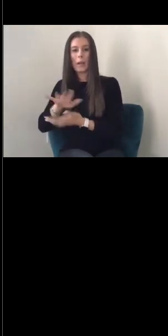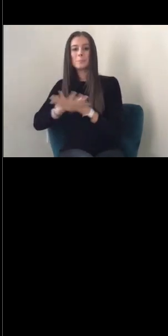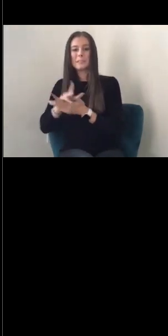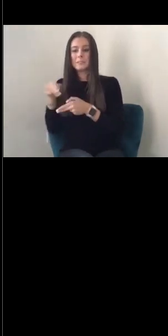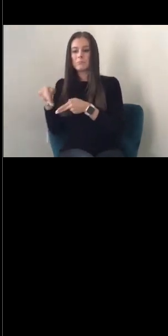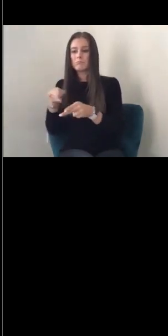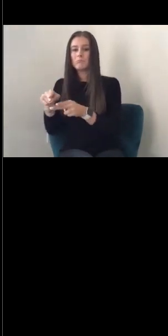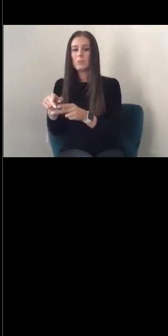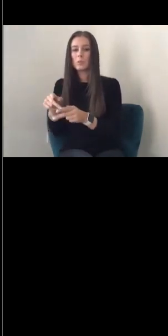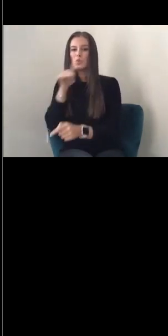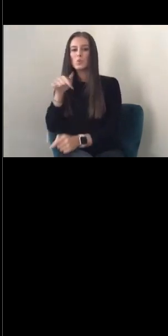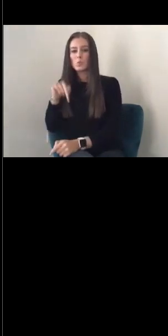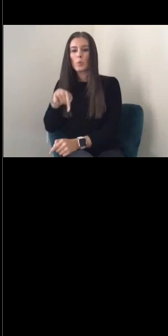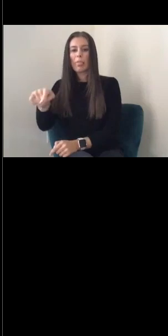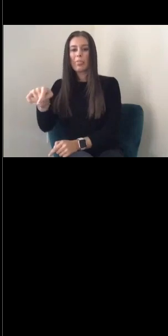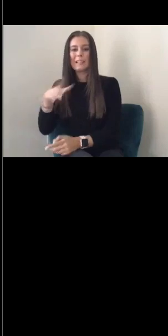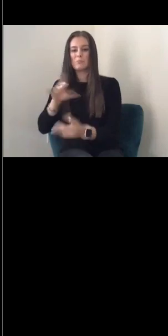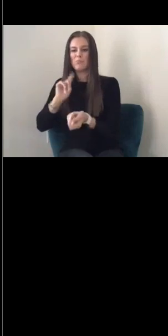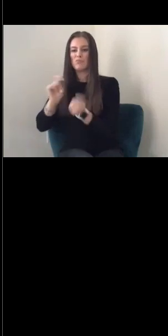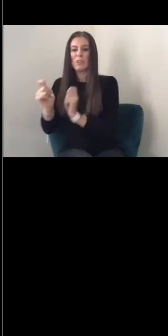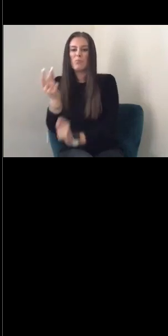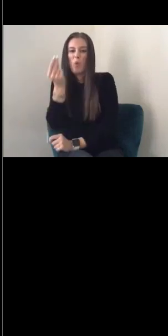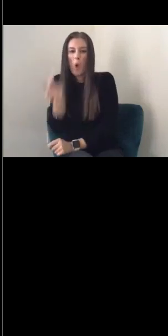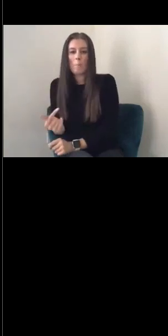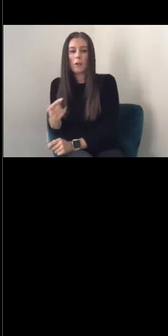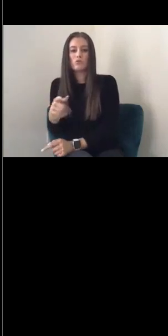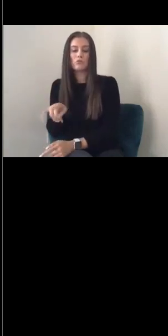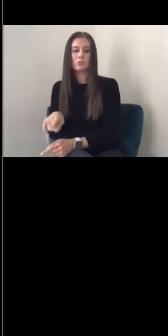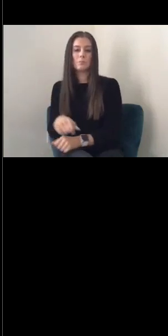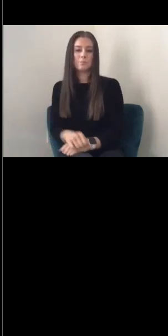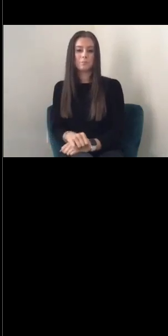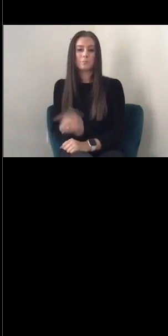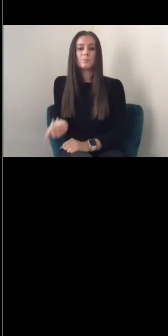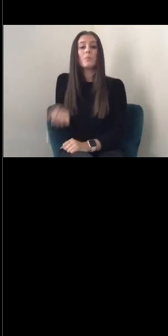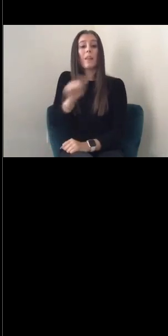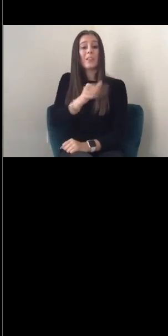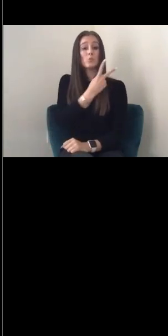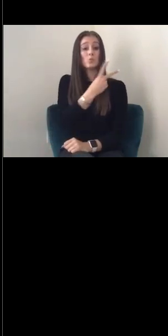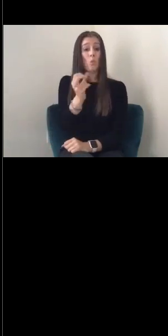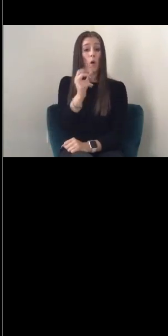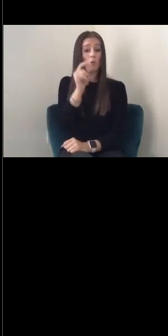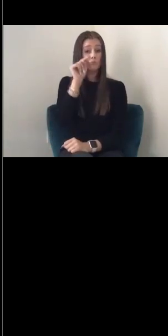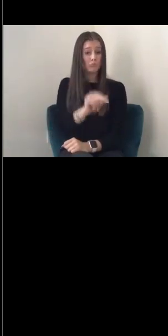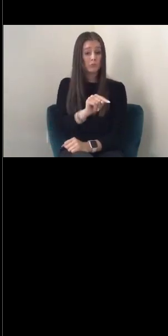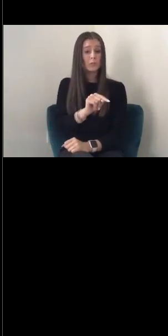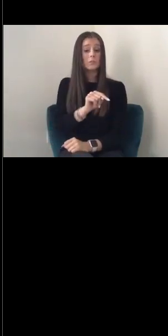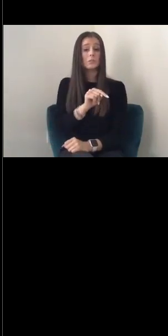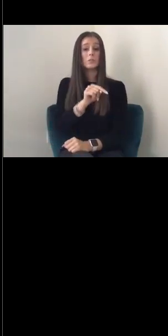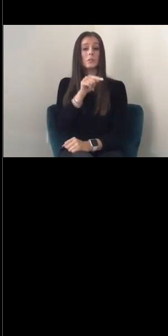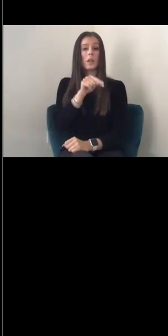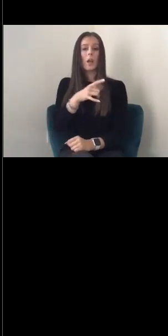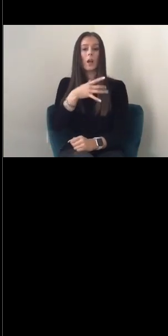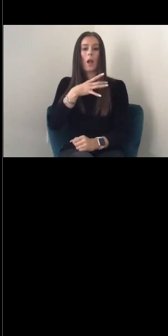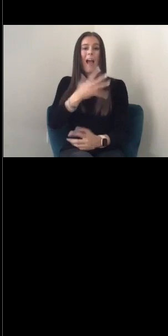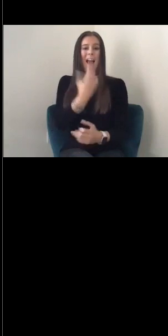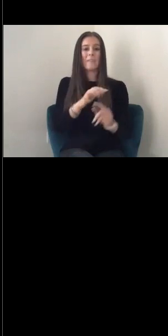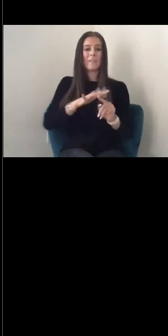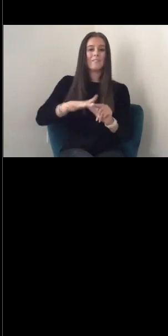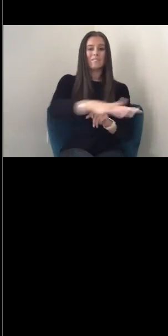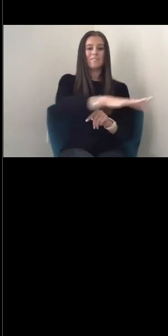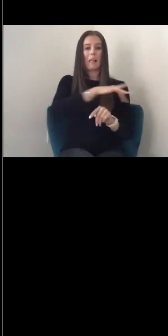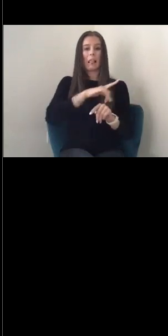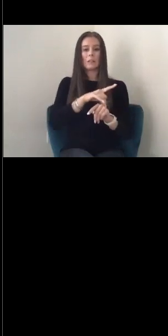land that will be required permanently in this area. Footpath 200 will be diverted around the edge of the